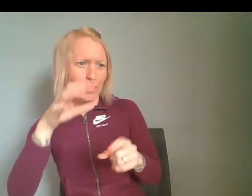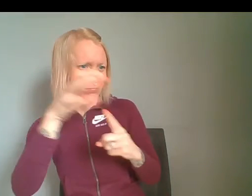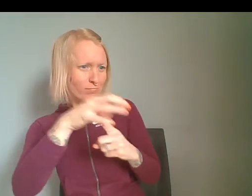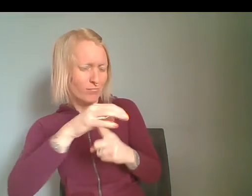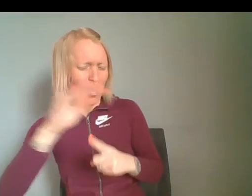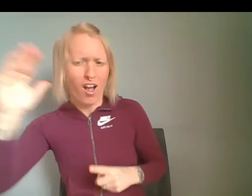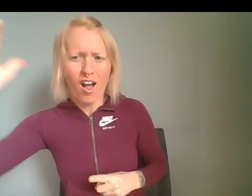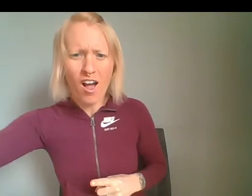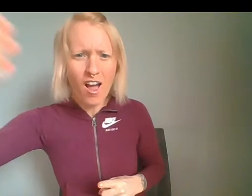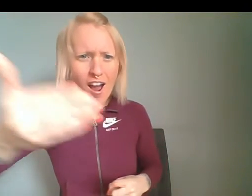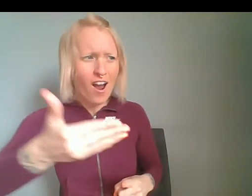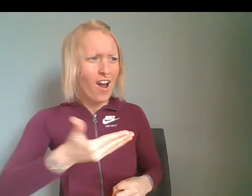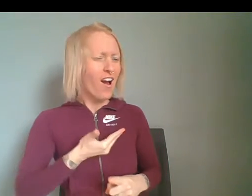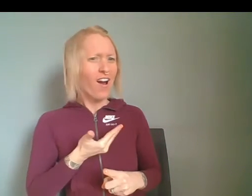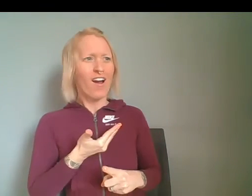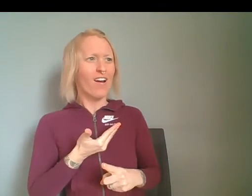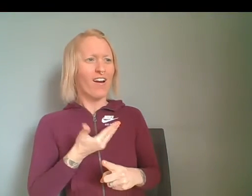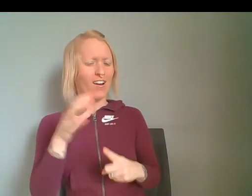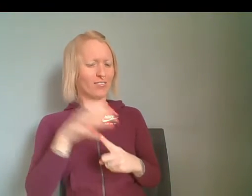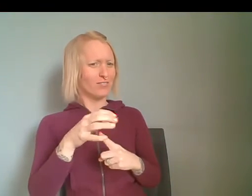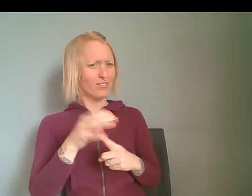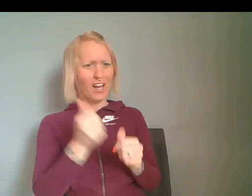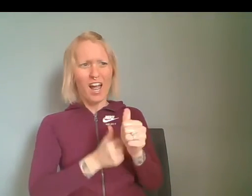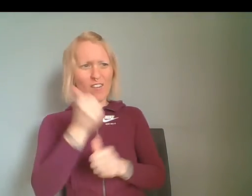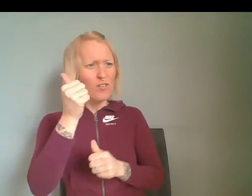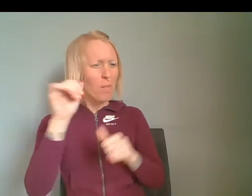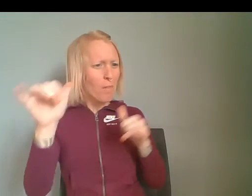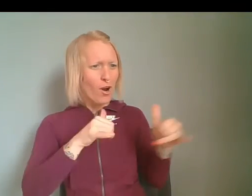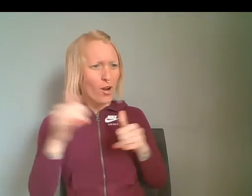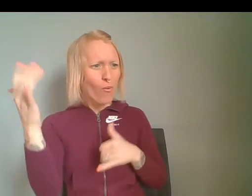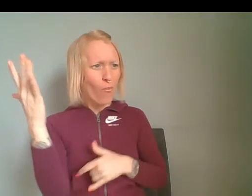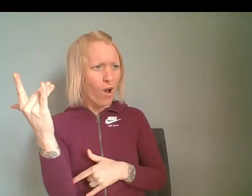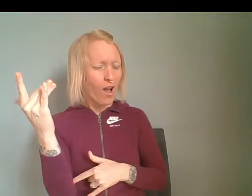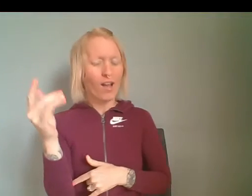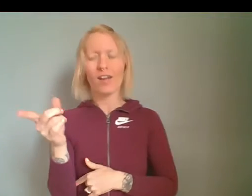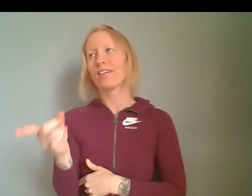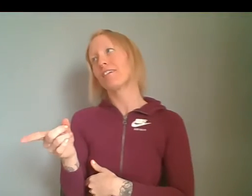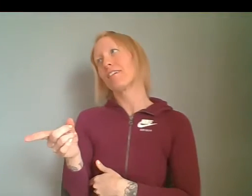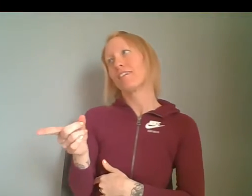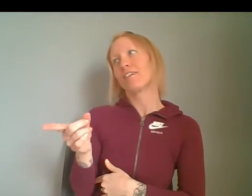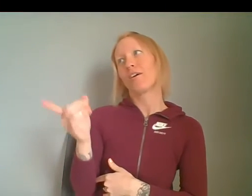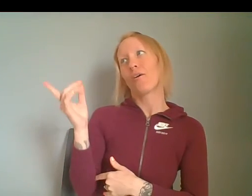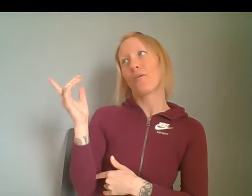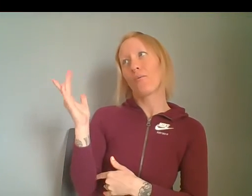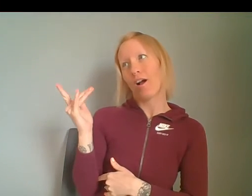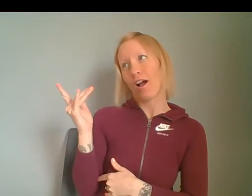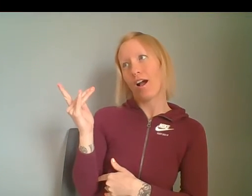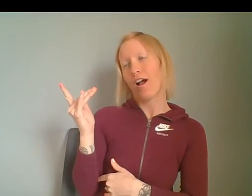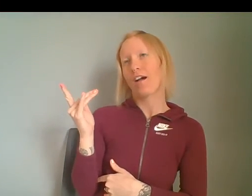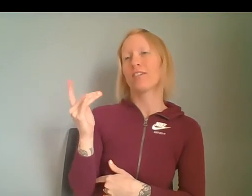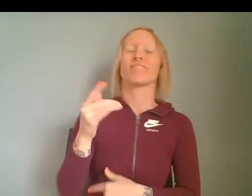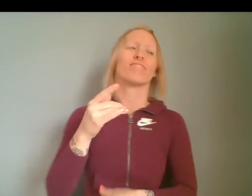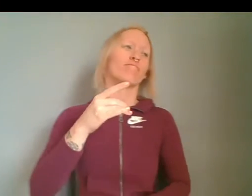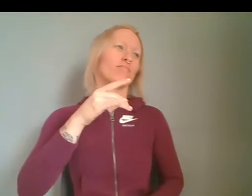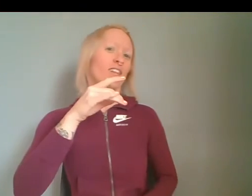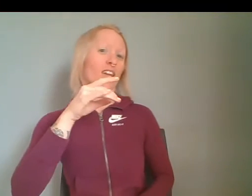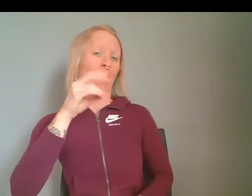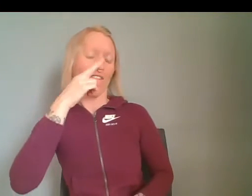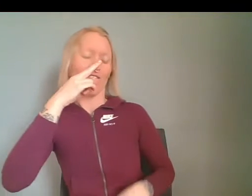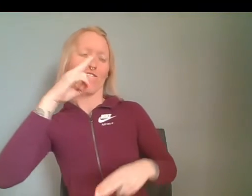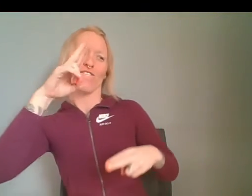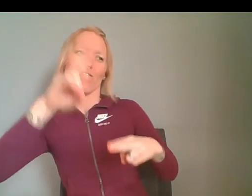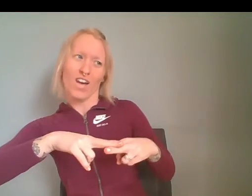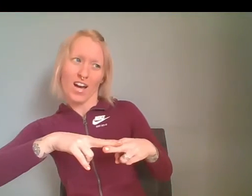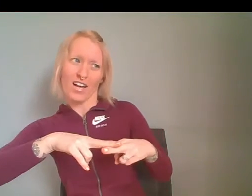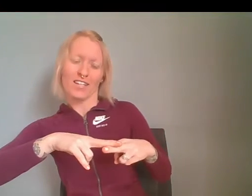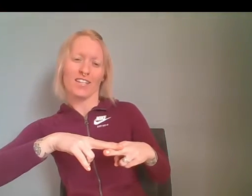get invited to every party? Why? Because he's a fun guy. Because he's a fun guy. Bada boom. Good